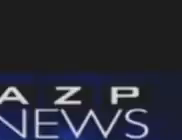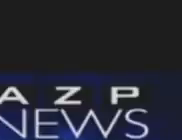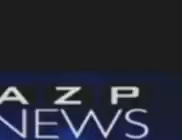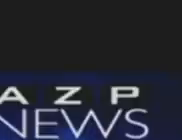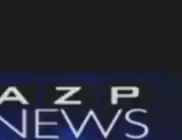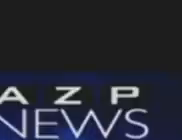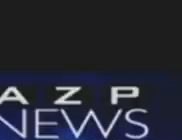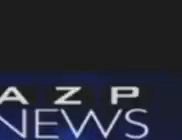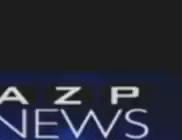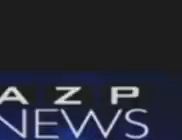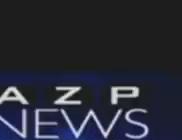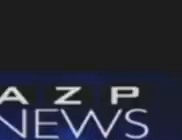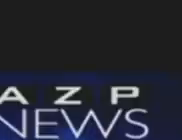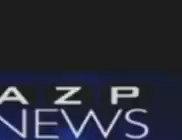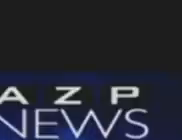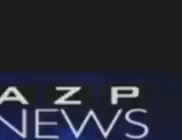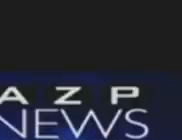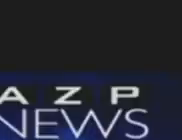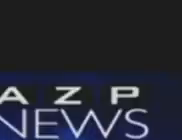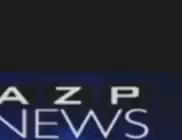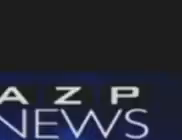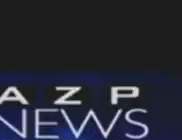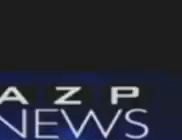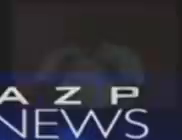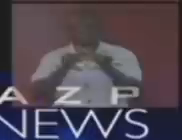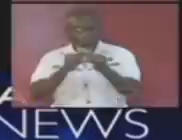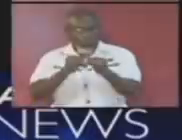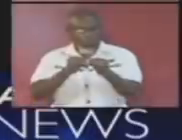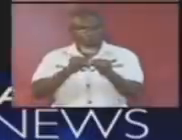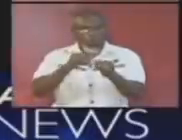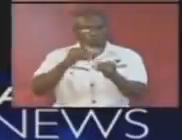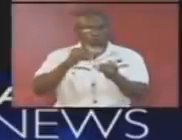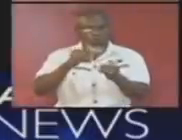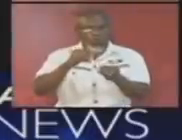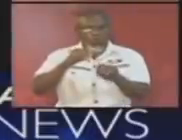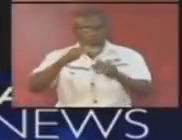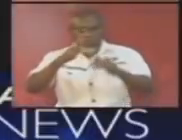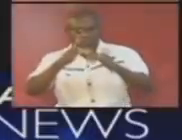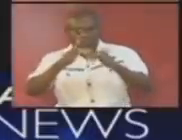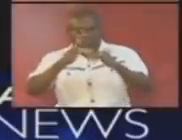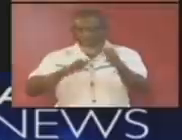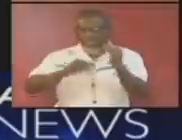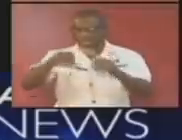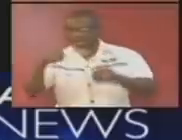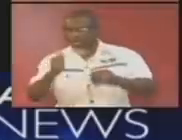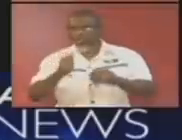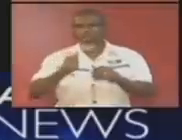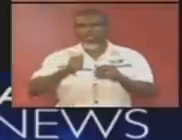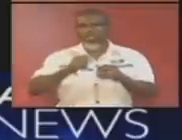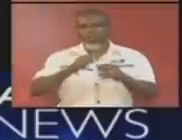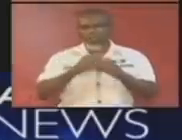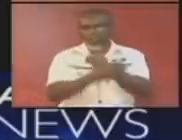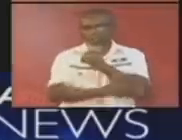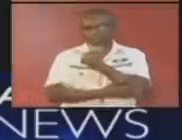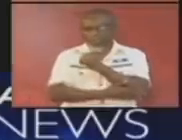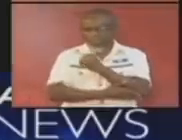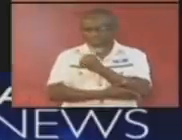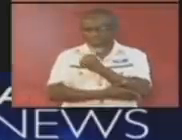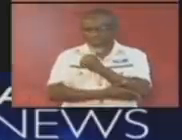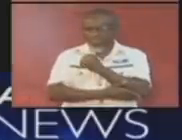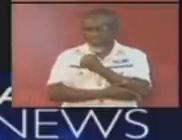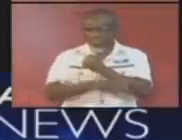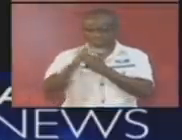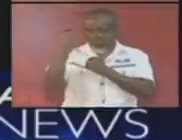more for the vaccines via COVAX than the price that the, the European countries pay